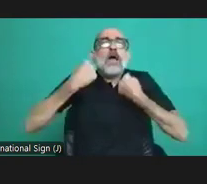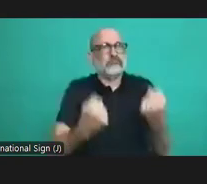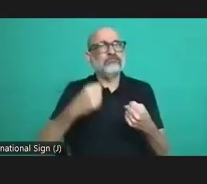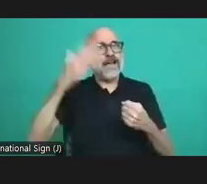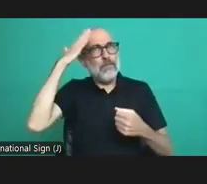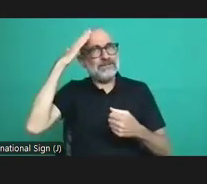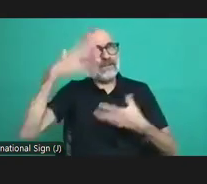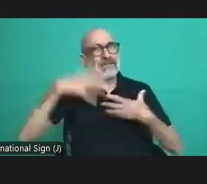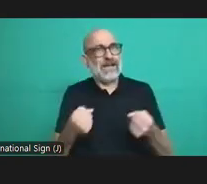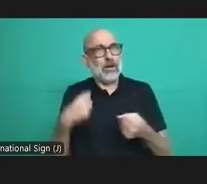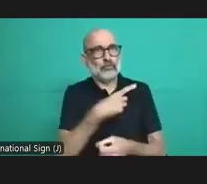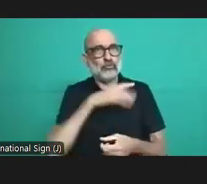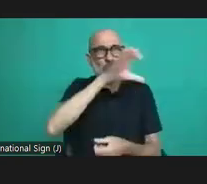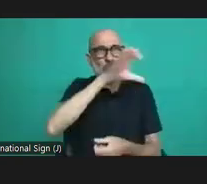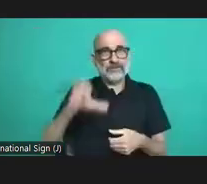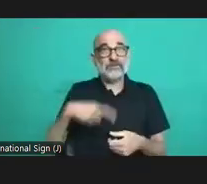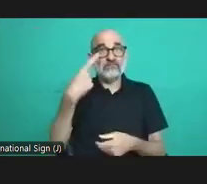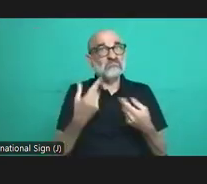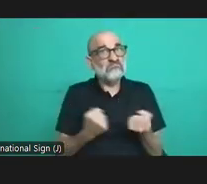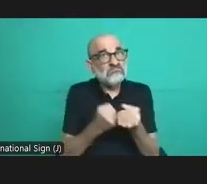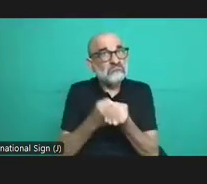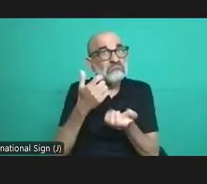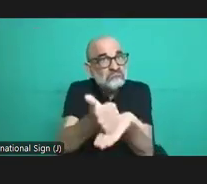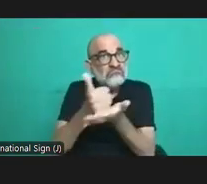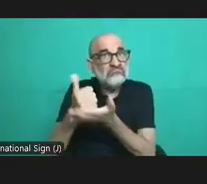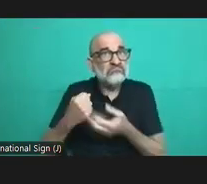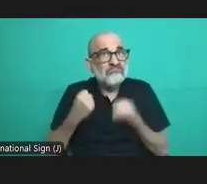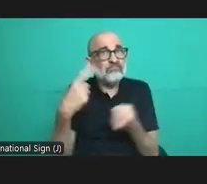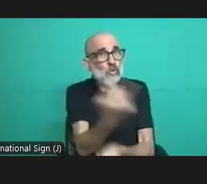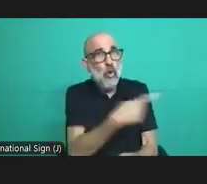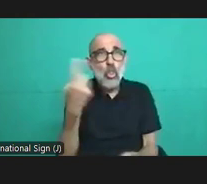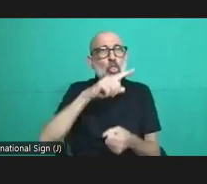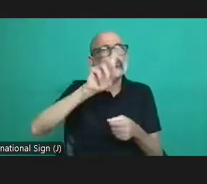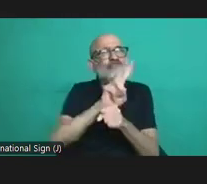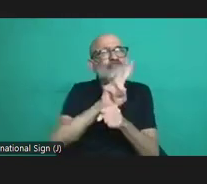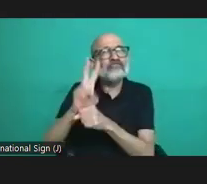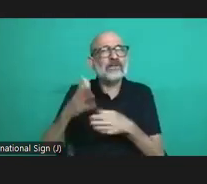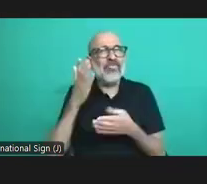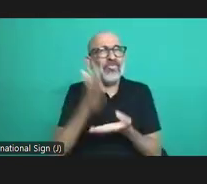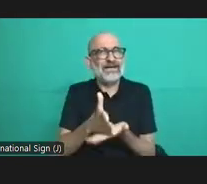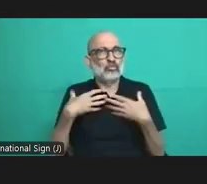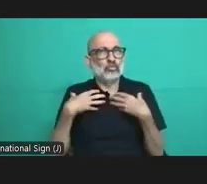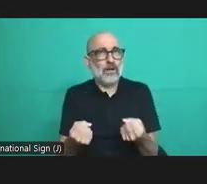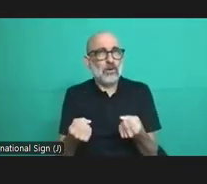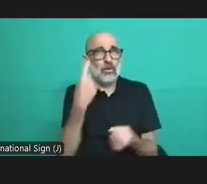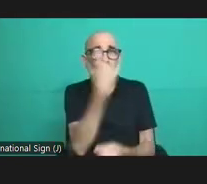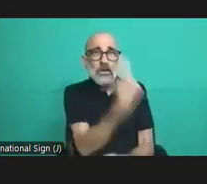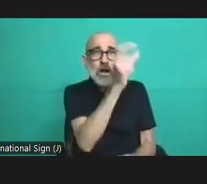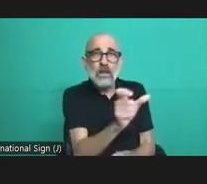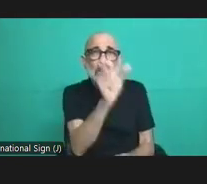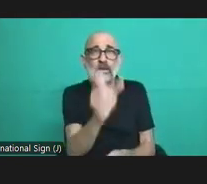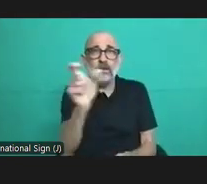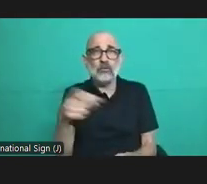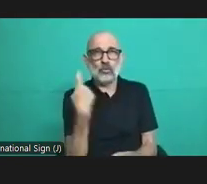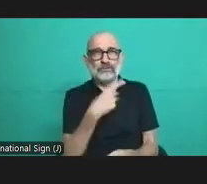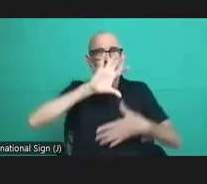us, and I wish you a very productive and insightful webinar. Back to you, Gabriel. Thank you, James. Thank you for these